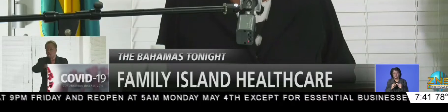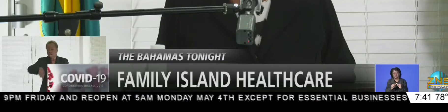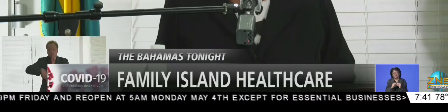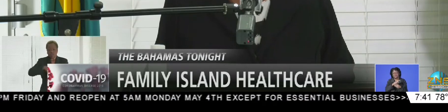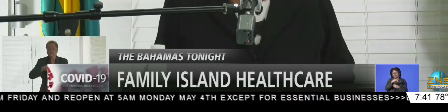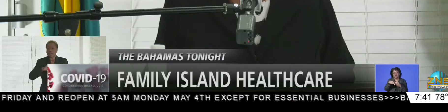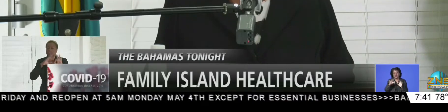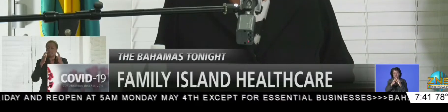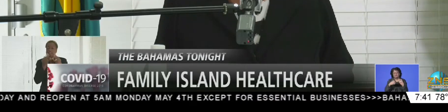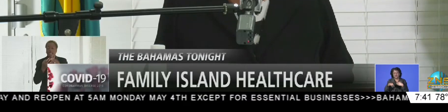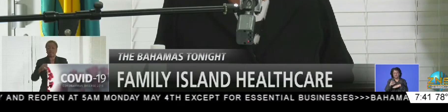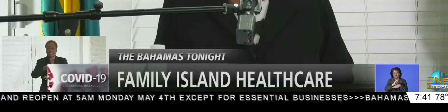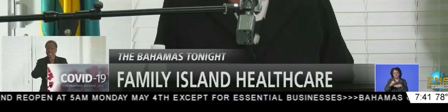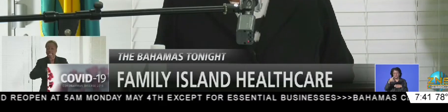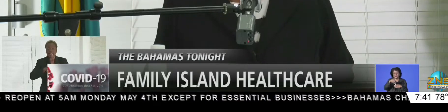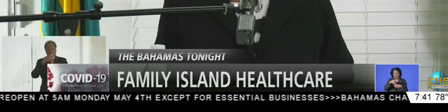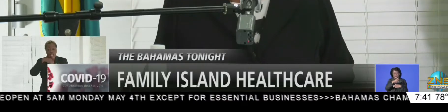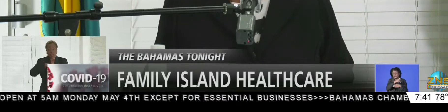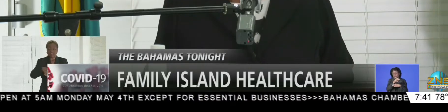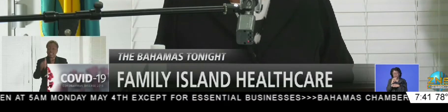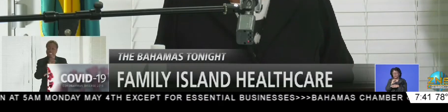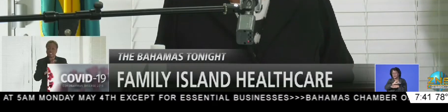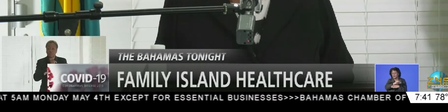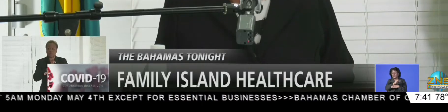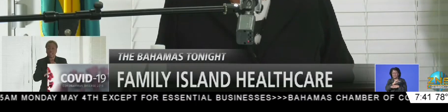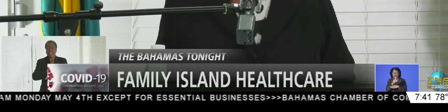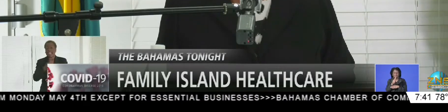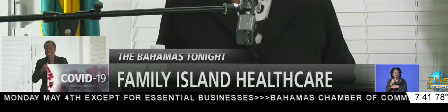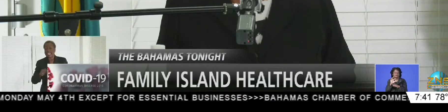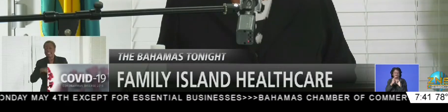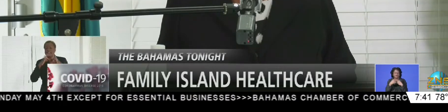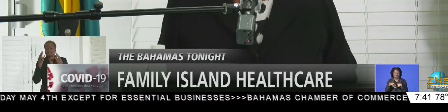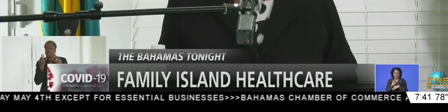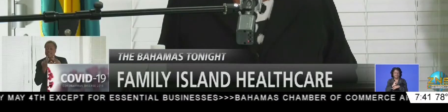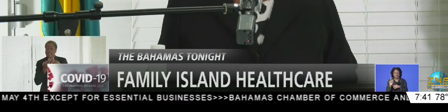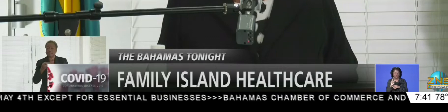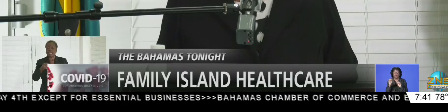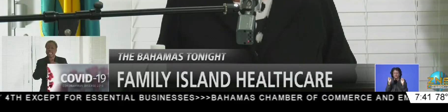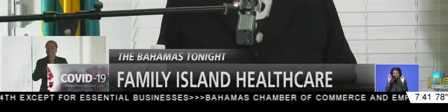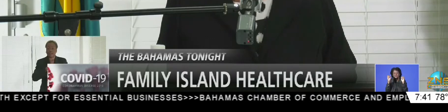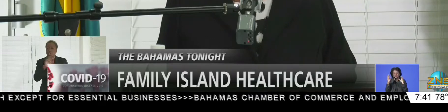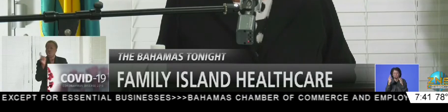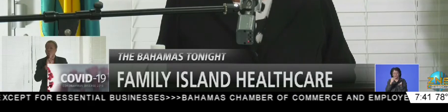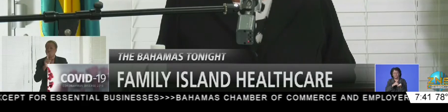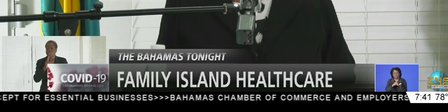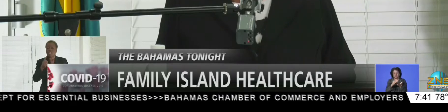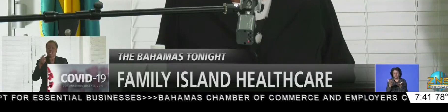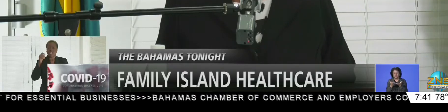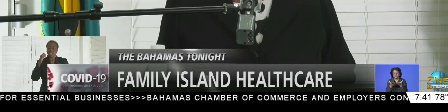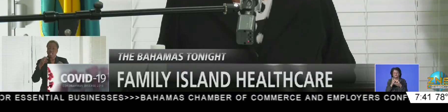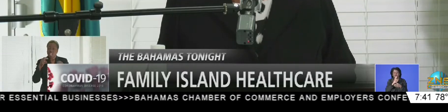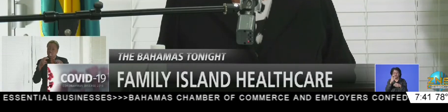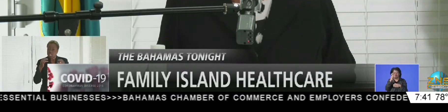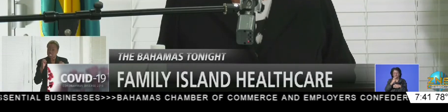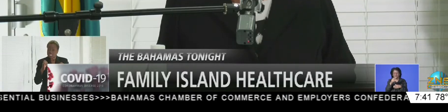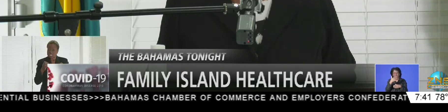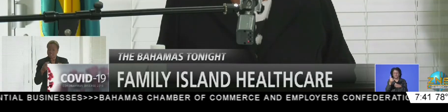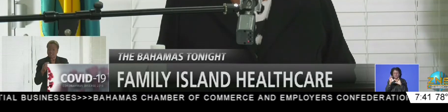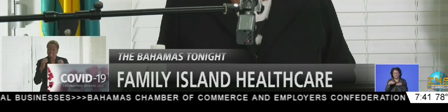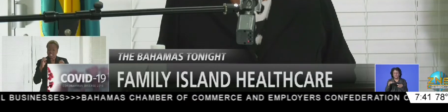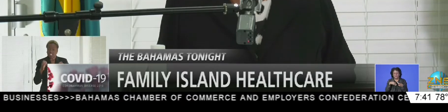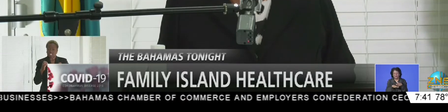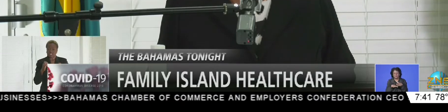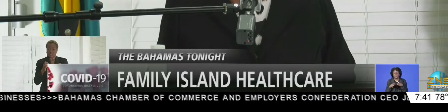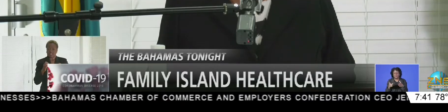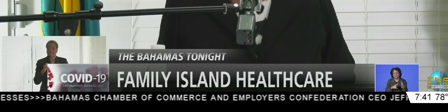of Exuma and any other family island where urgent medical services are needed. They can access and be airlifted